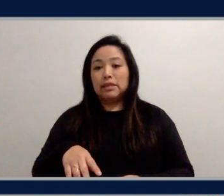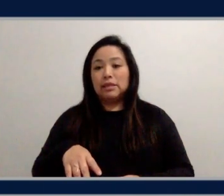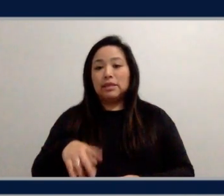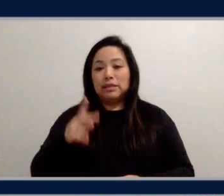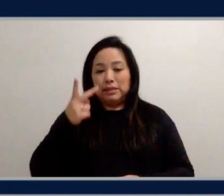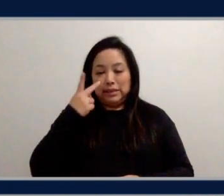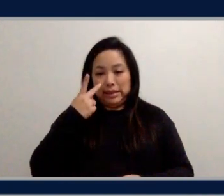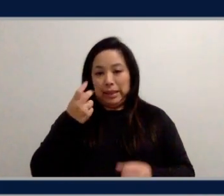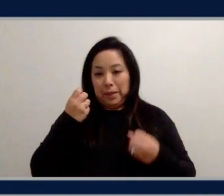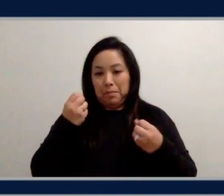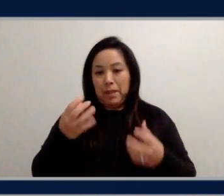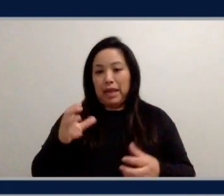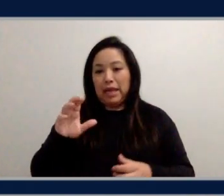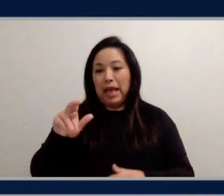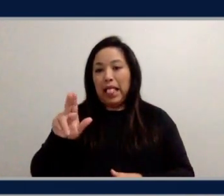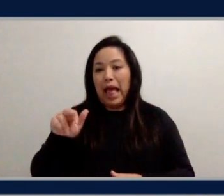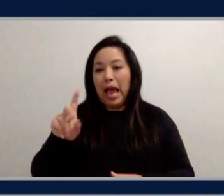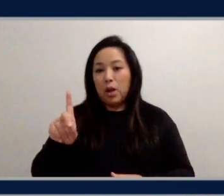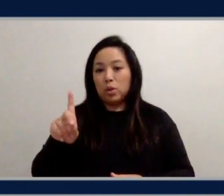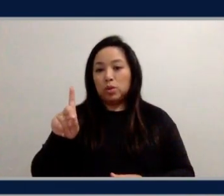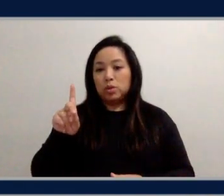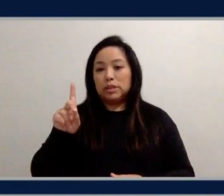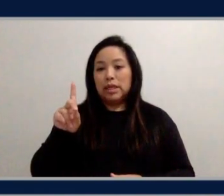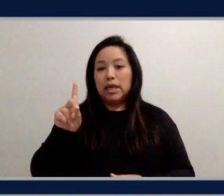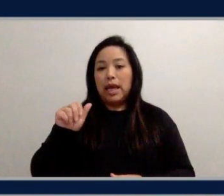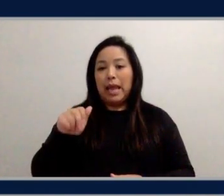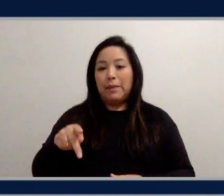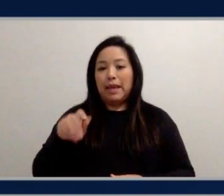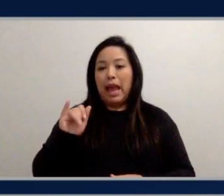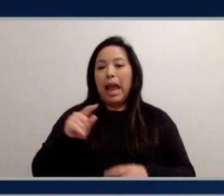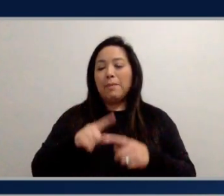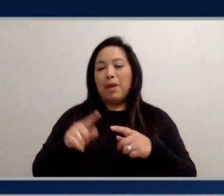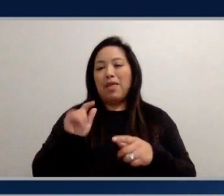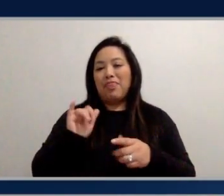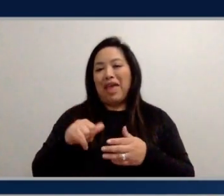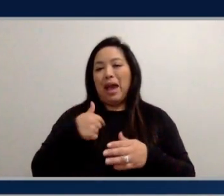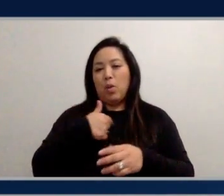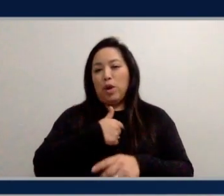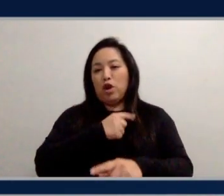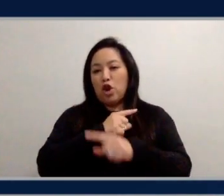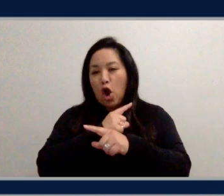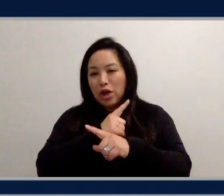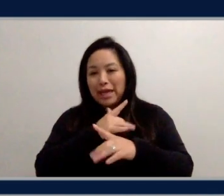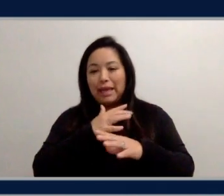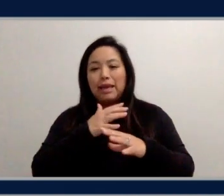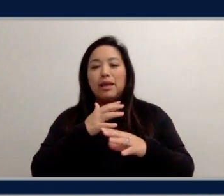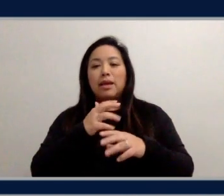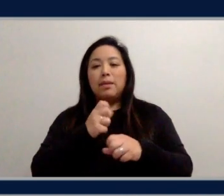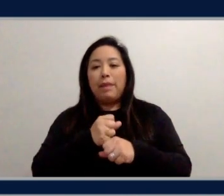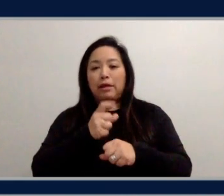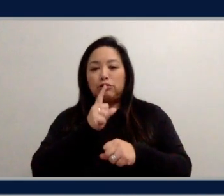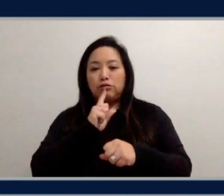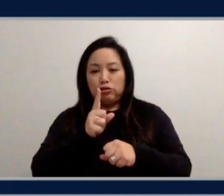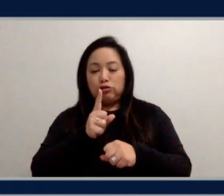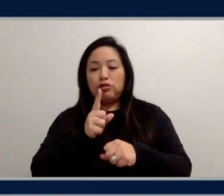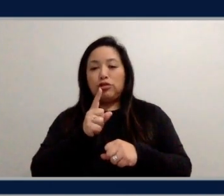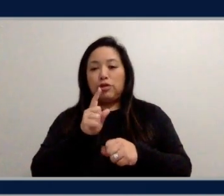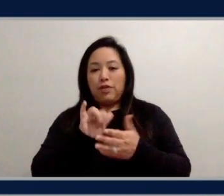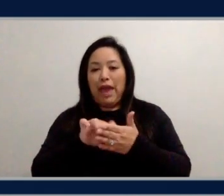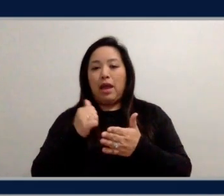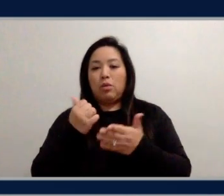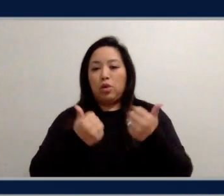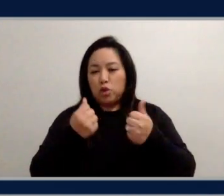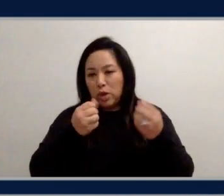CloudTrail APIs, but we in GuardDuty have done the work to map them and identify which ones are really important for you to. Yeah, some are